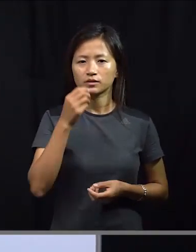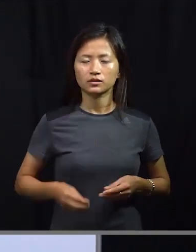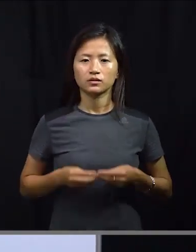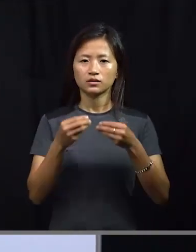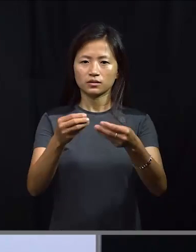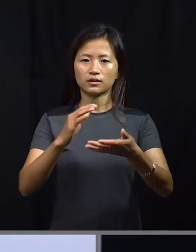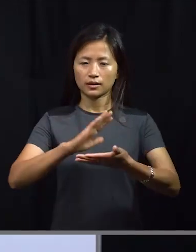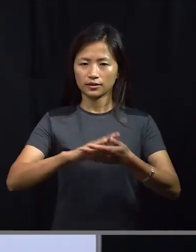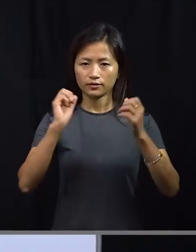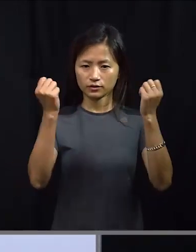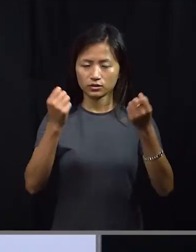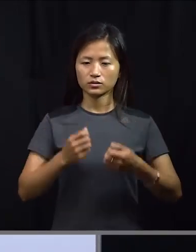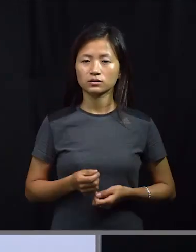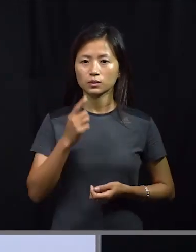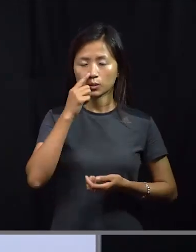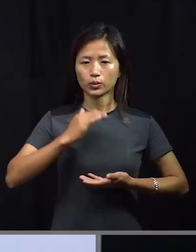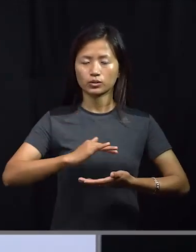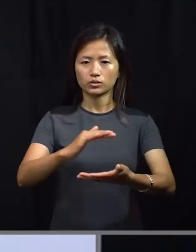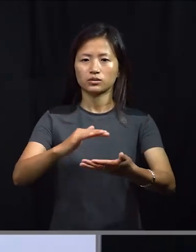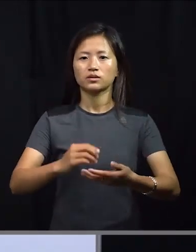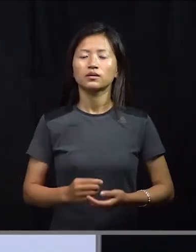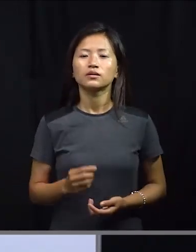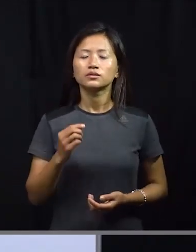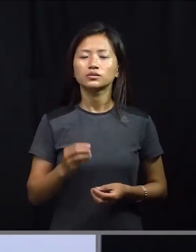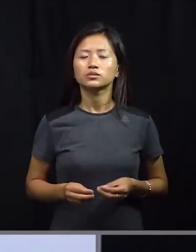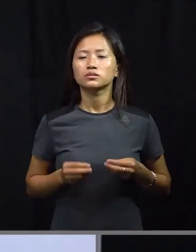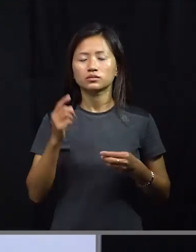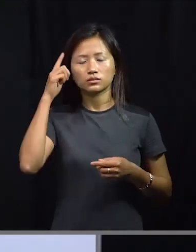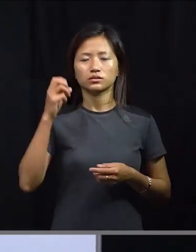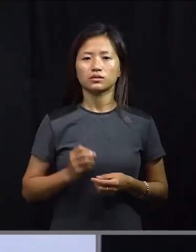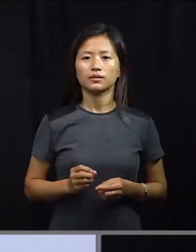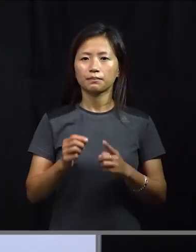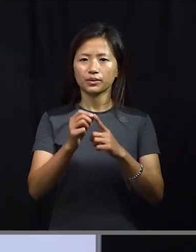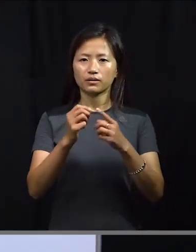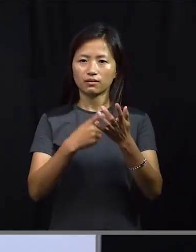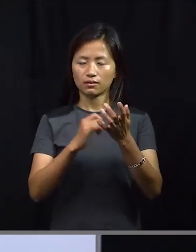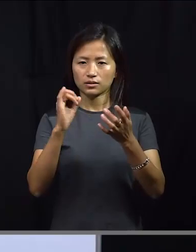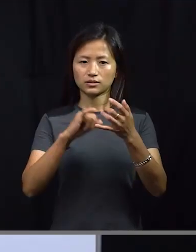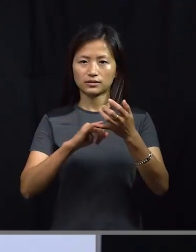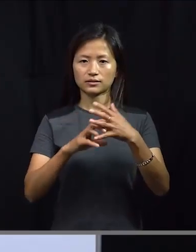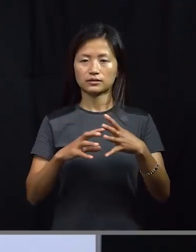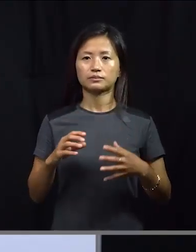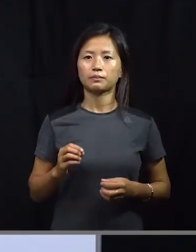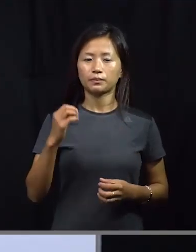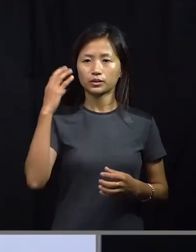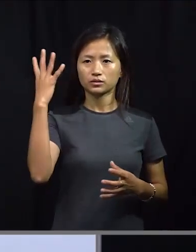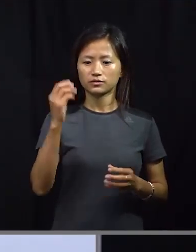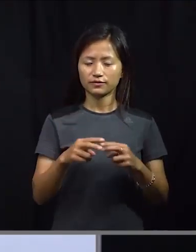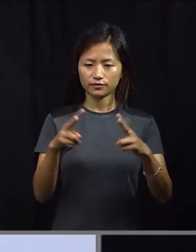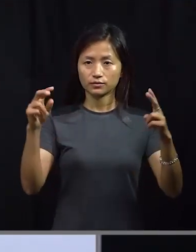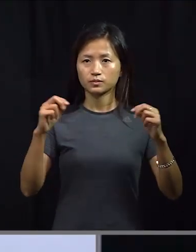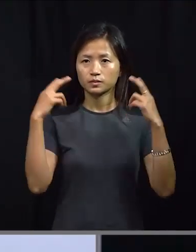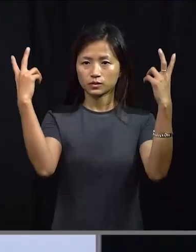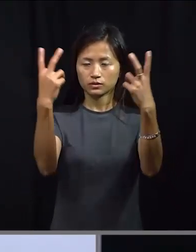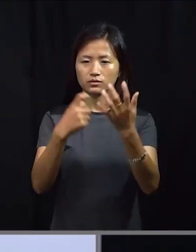of his daughter or gives her daughter to a priest, okay, who perform marital rituals.